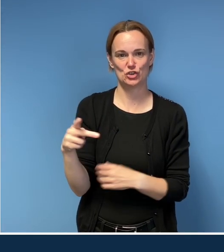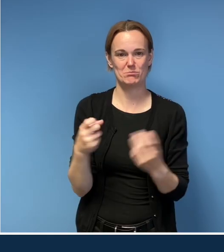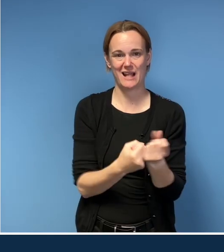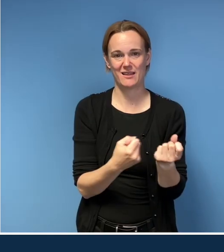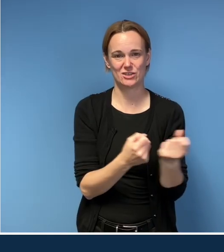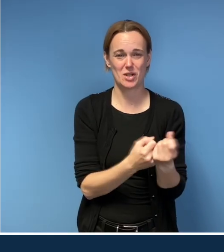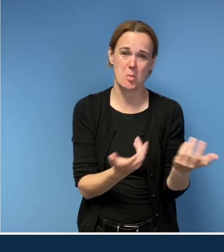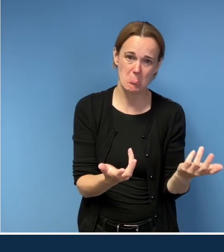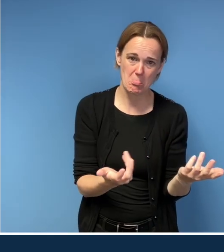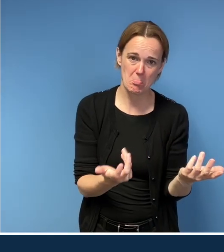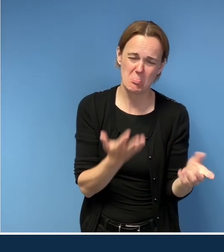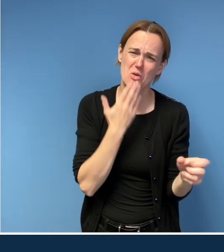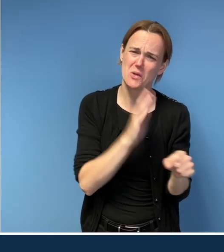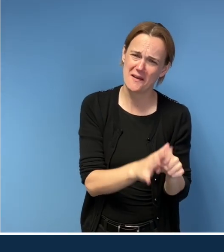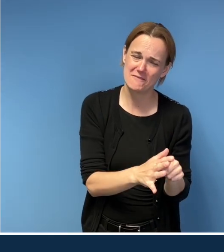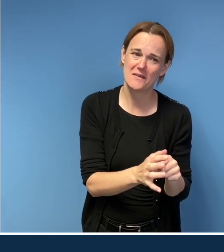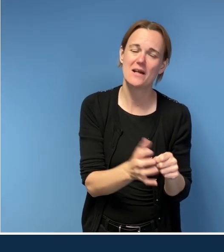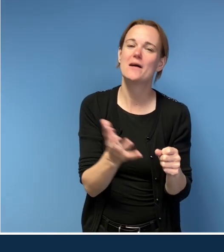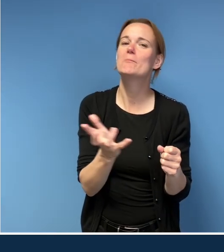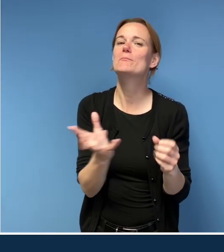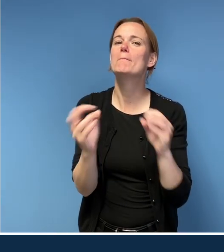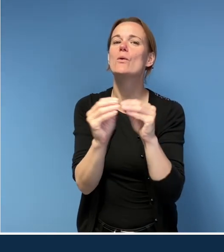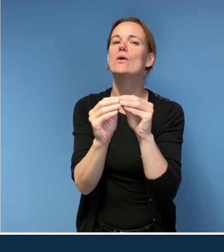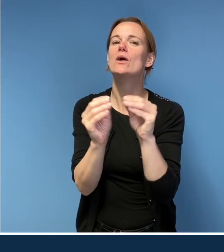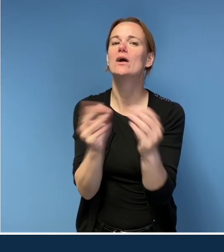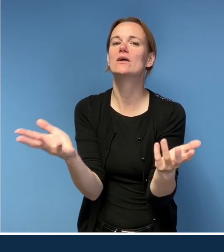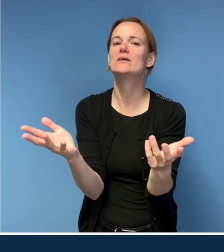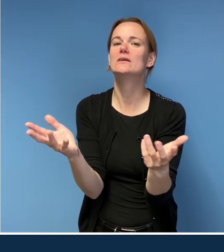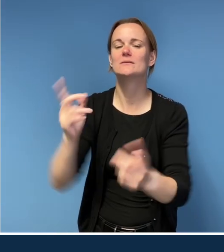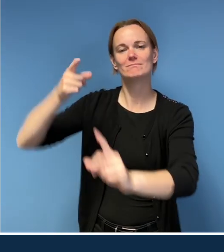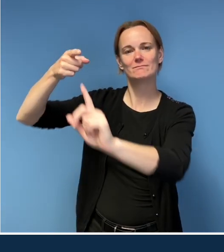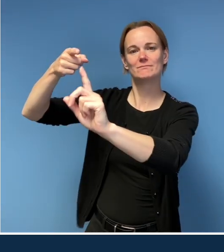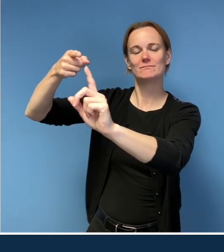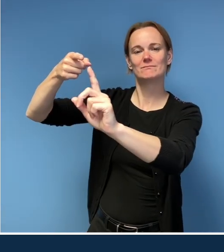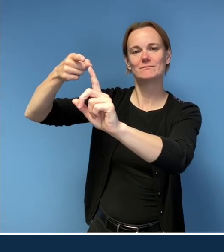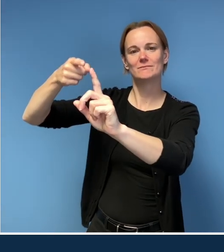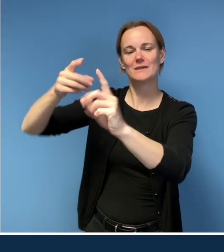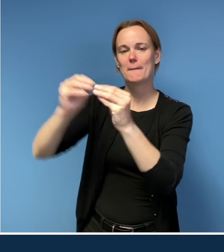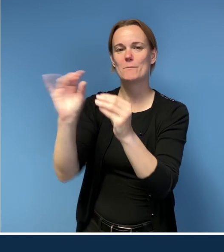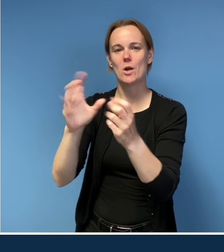move beyond allyship. I want to encourage everybody to start looking towards accomplices,